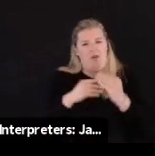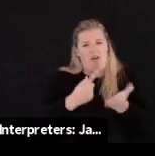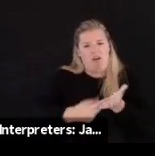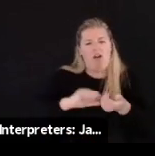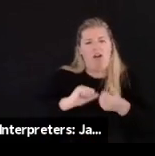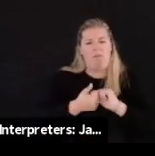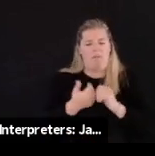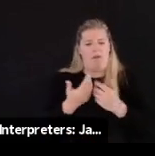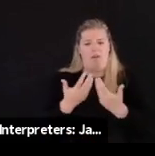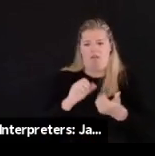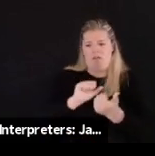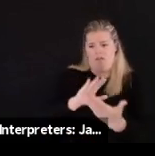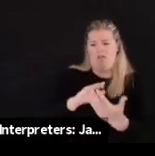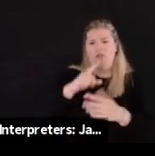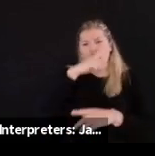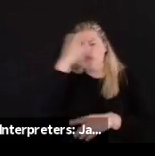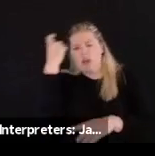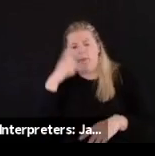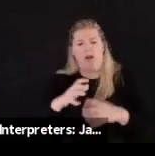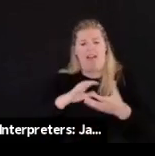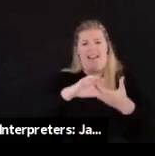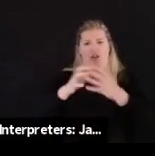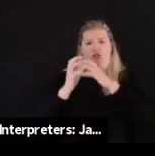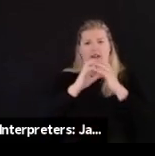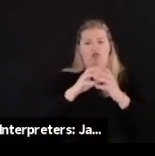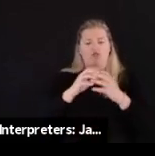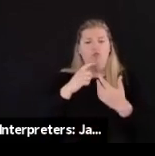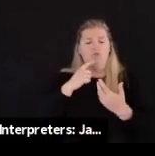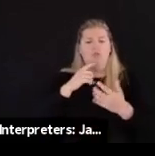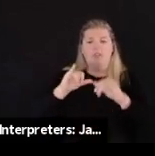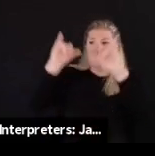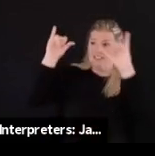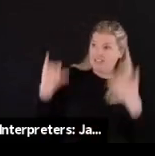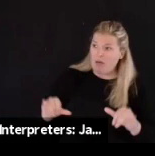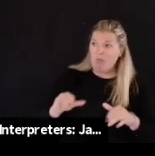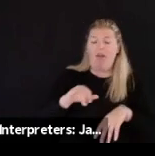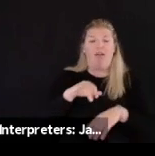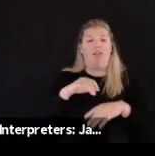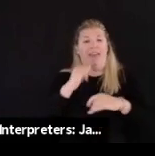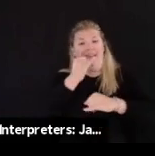and intersections of oppression and systemic institutional historical